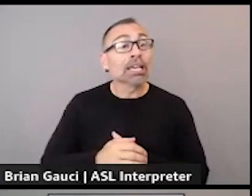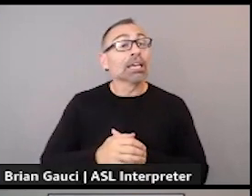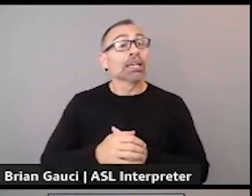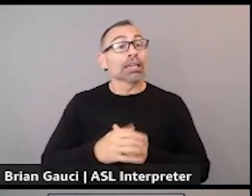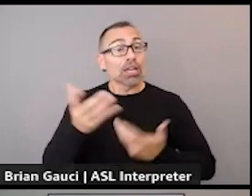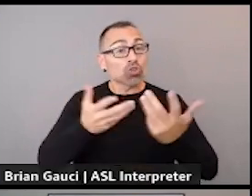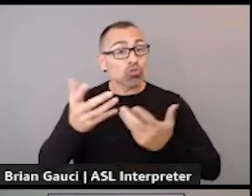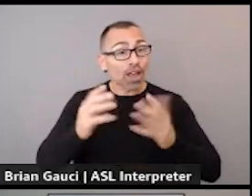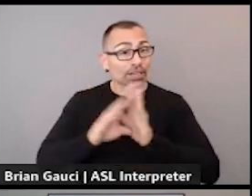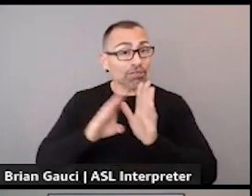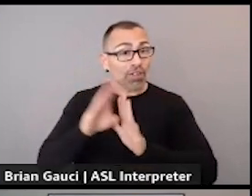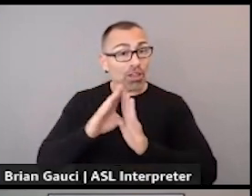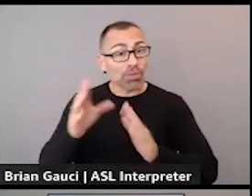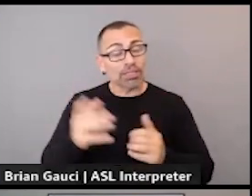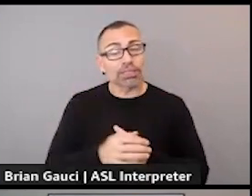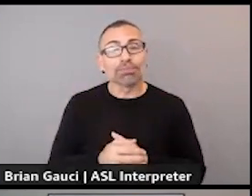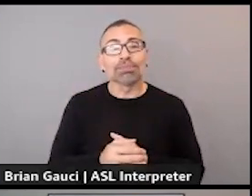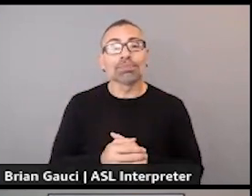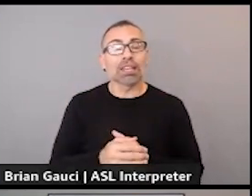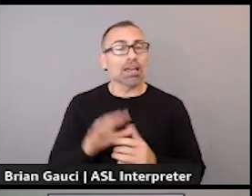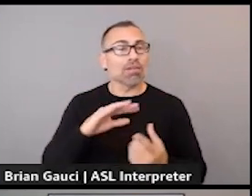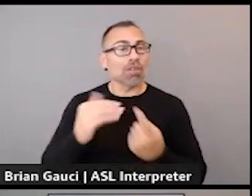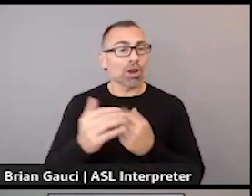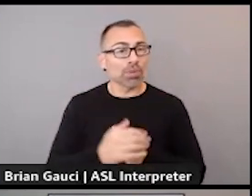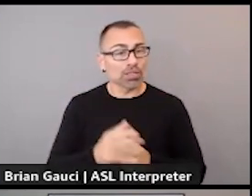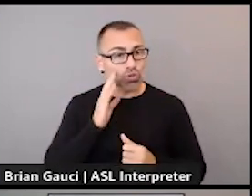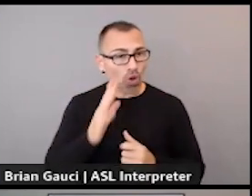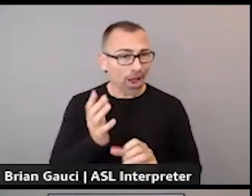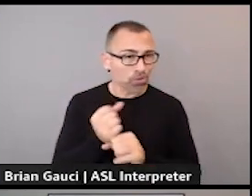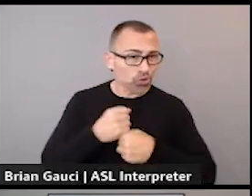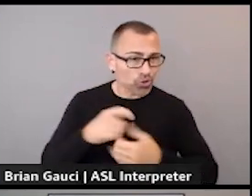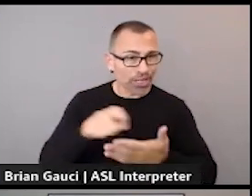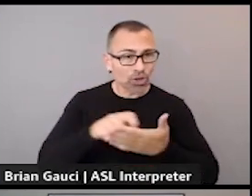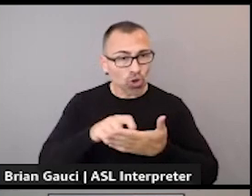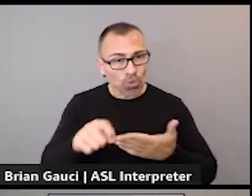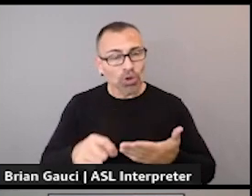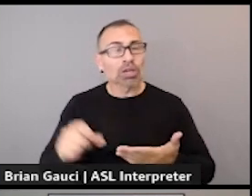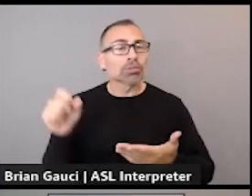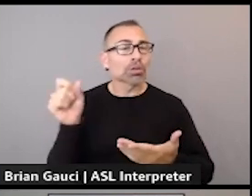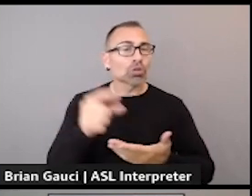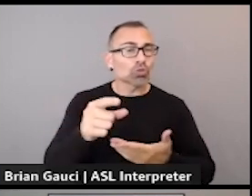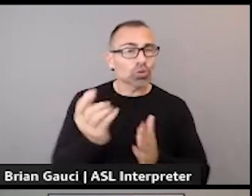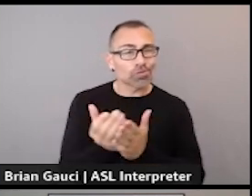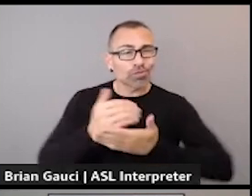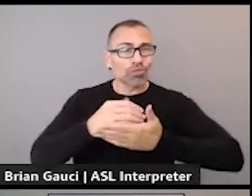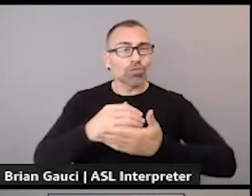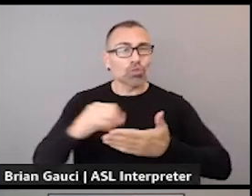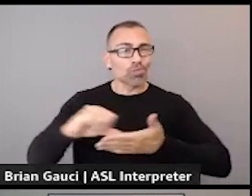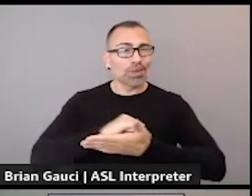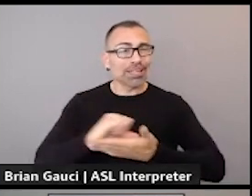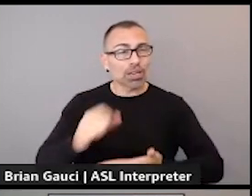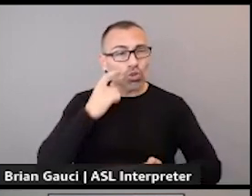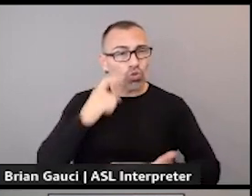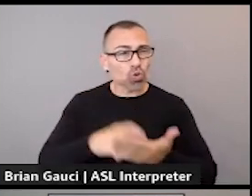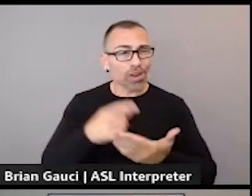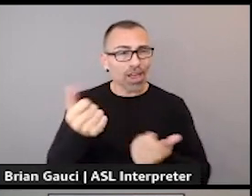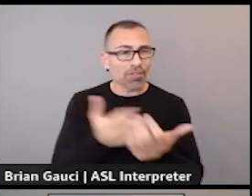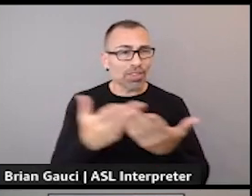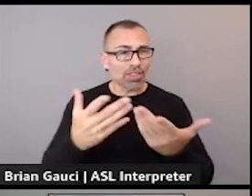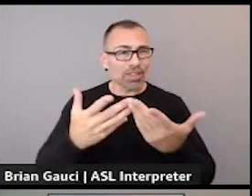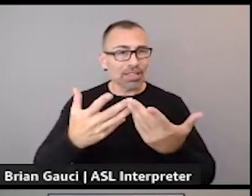what's that? I think we touched on this first one already. We That's did just touch on the about computers screen. being in the home. There's some people, just to recap that answer, there's some debate on whether or